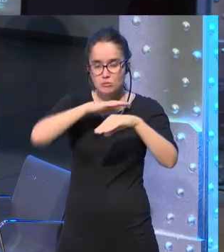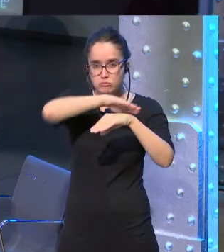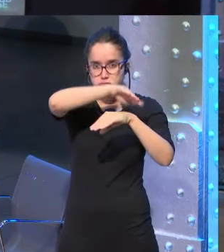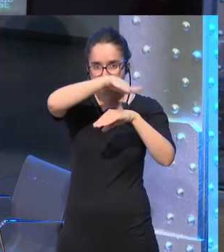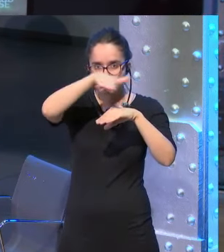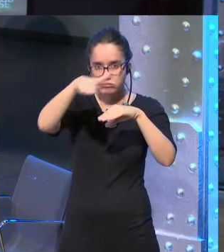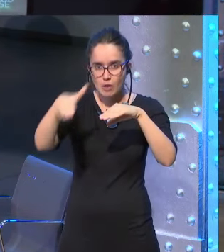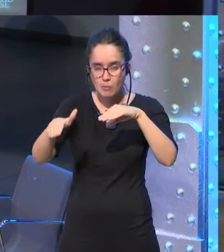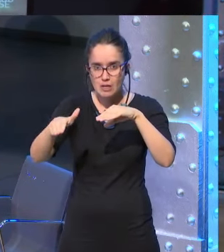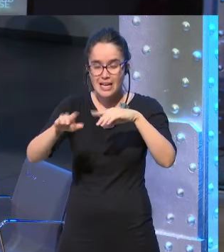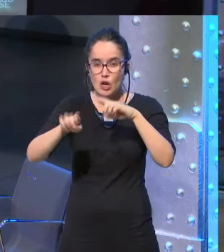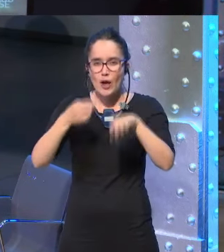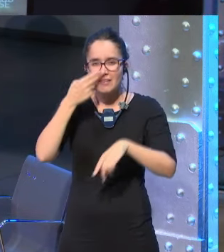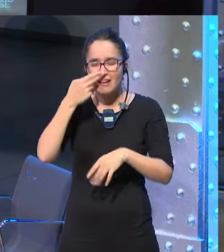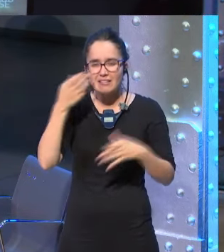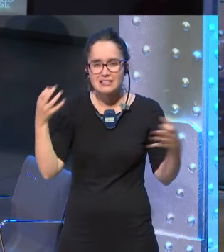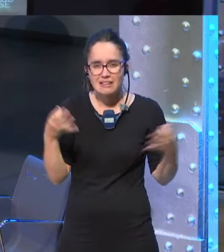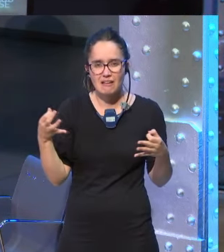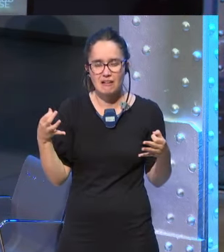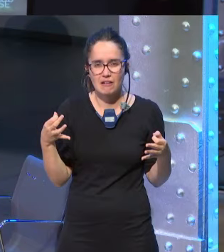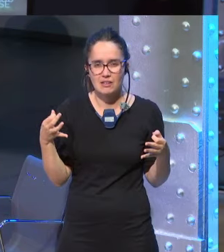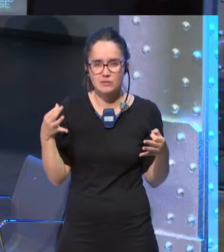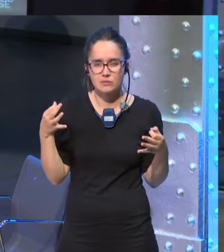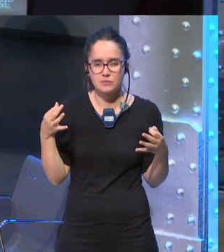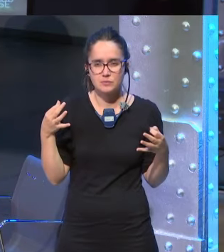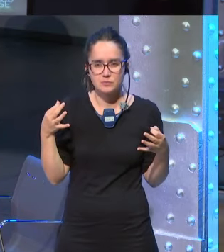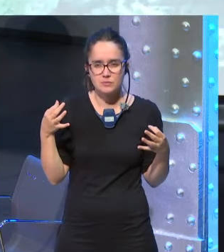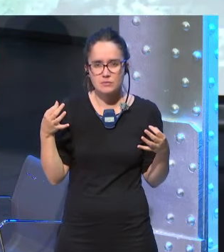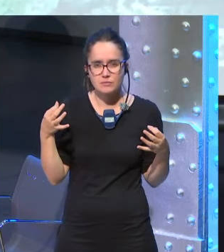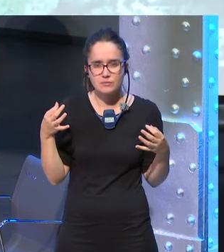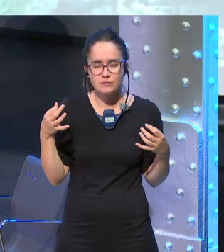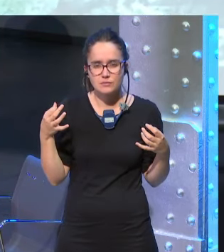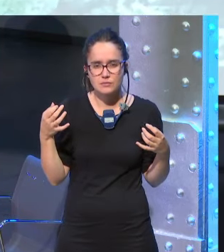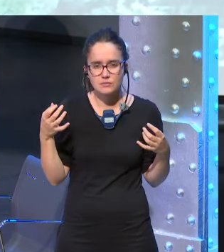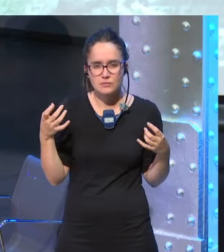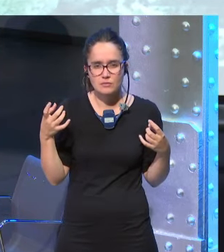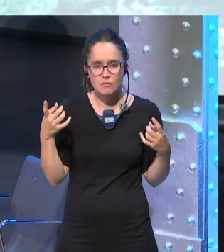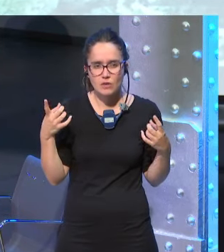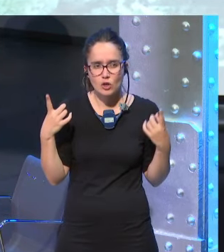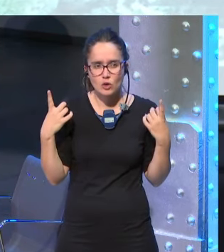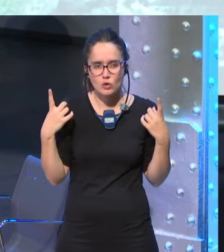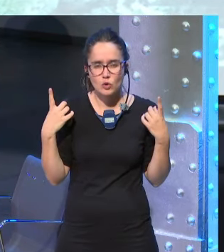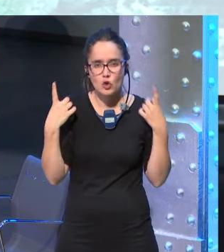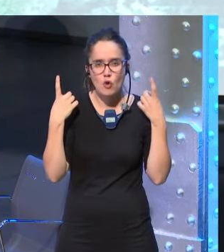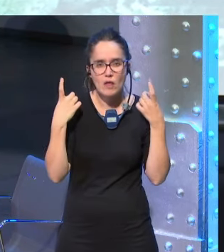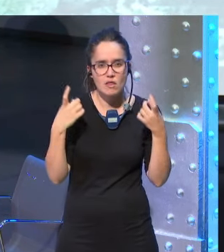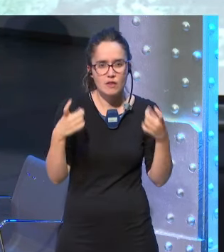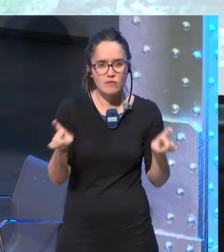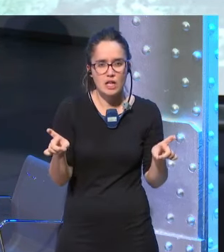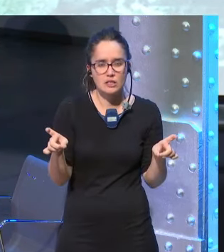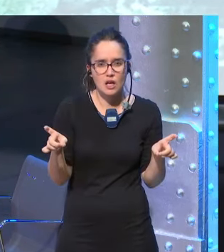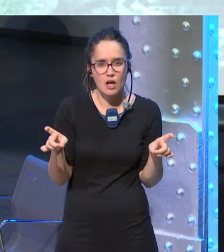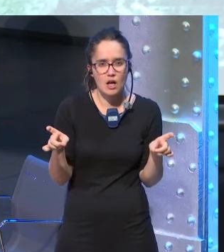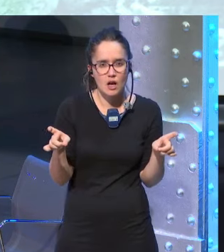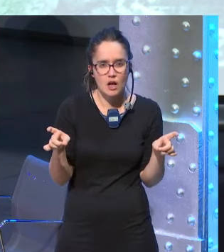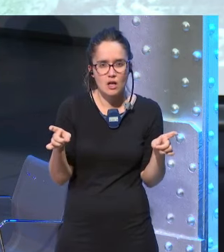remarkable thing here is that there is no formwork needed to build this wall. So there is no waste for any